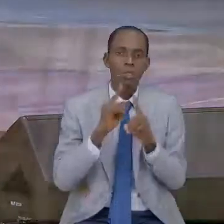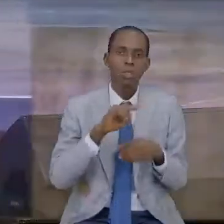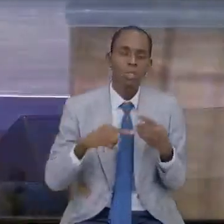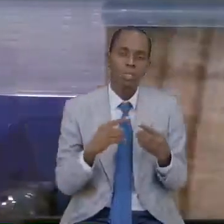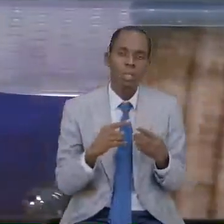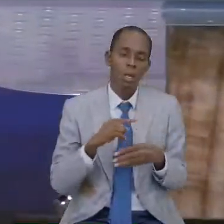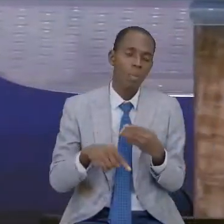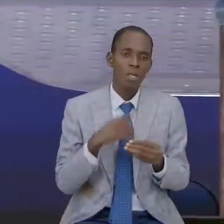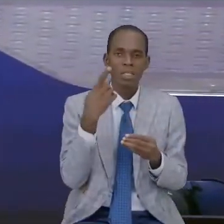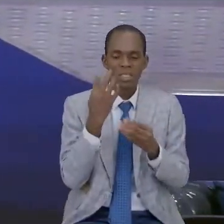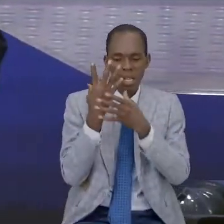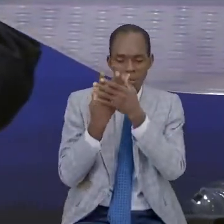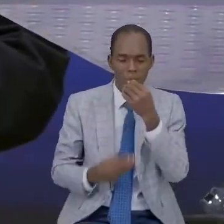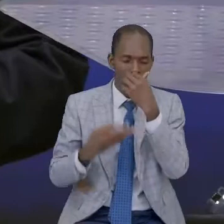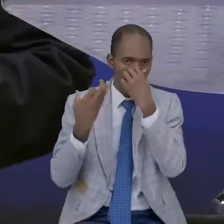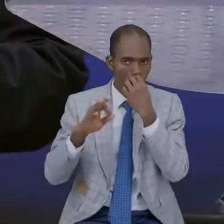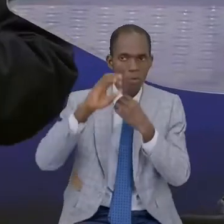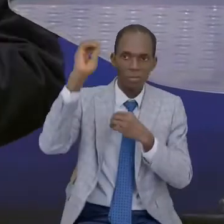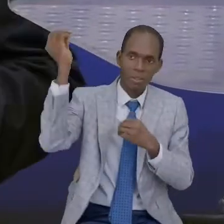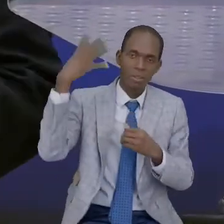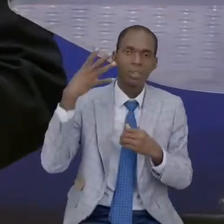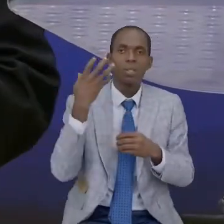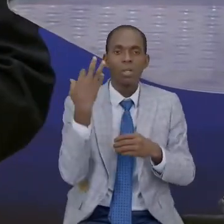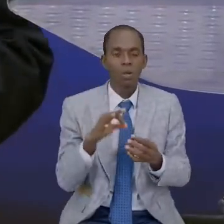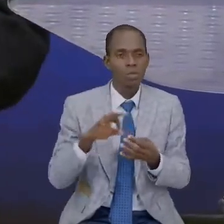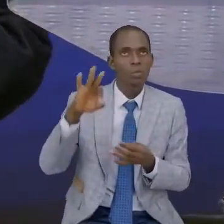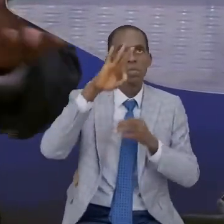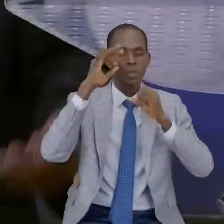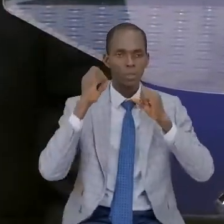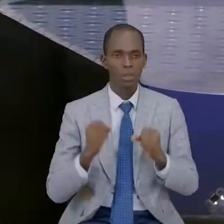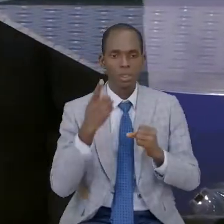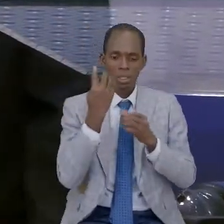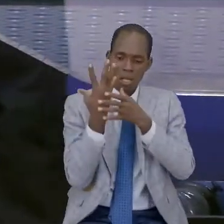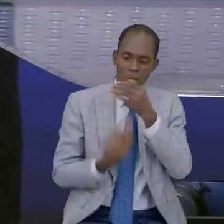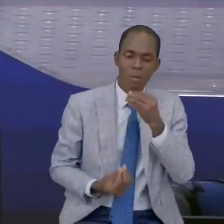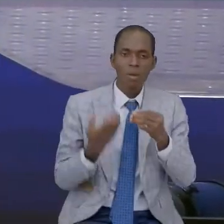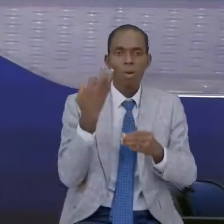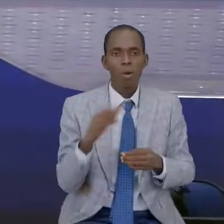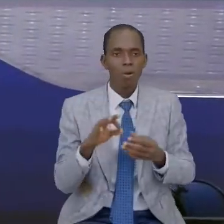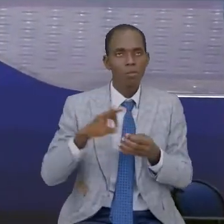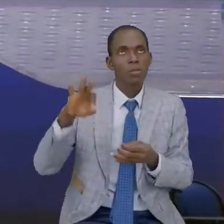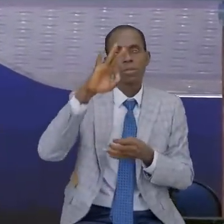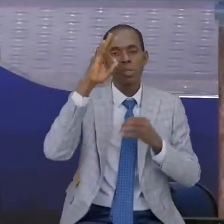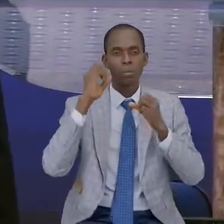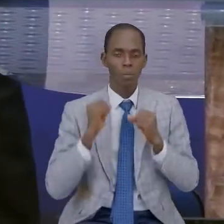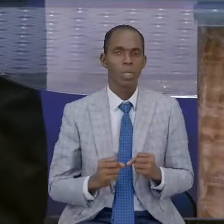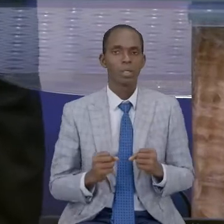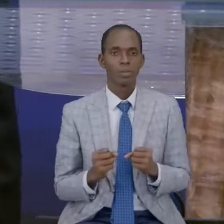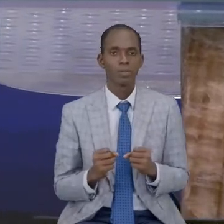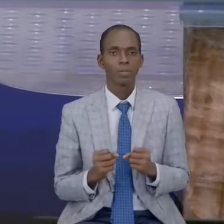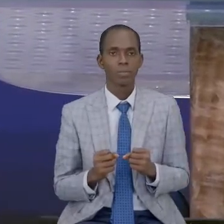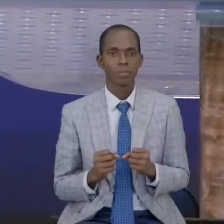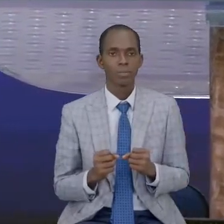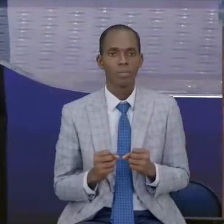of grace, the absence of spiritual strength, and the absence of spiritual power.